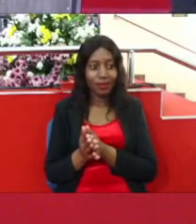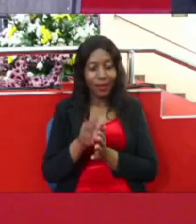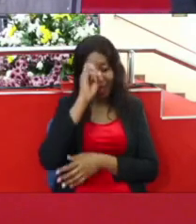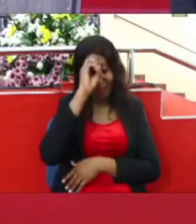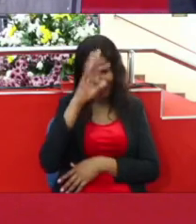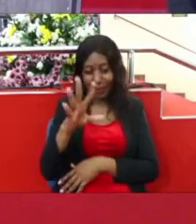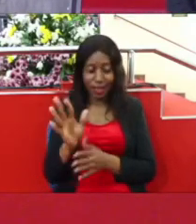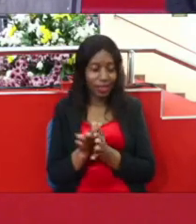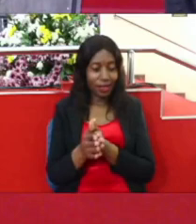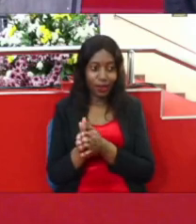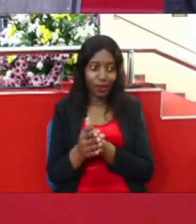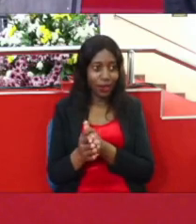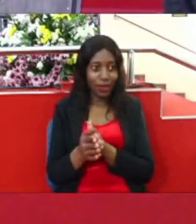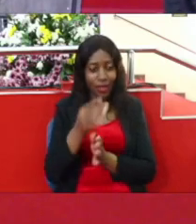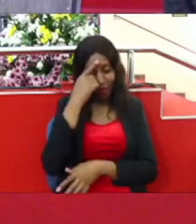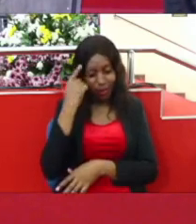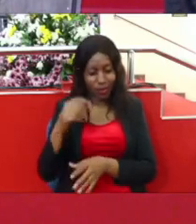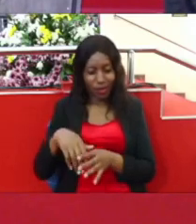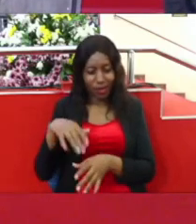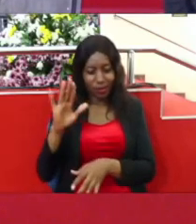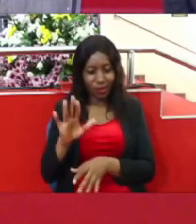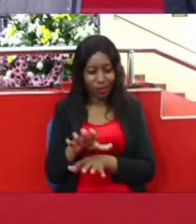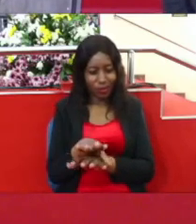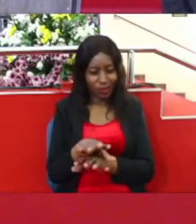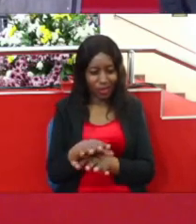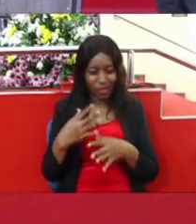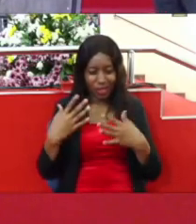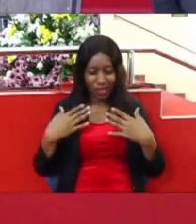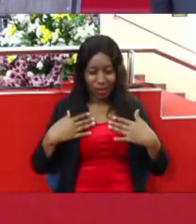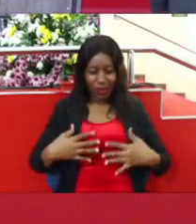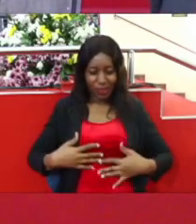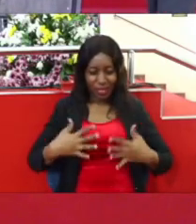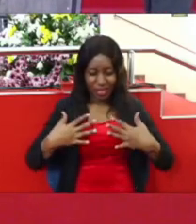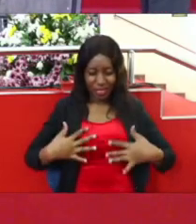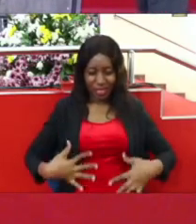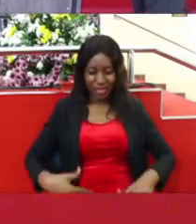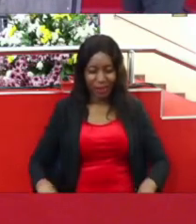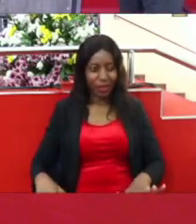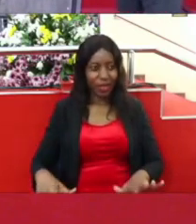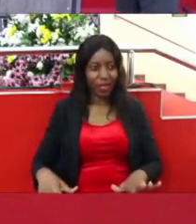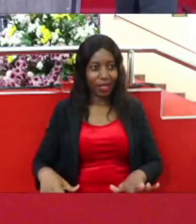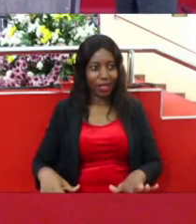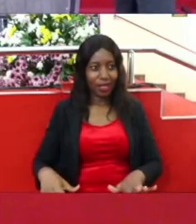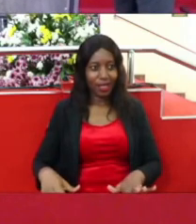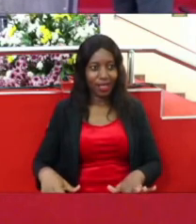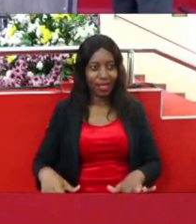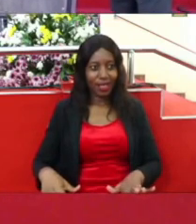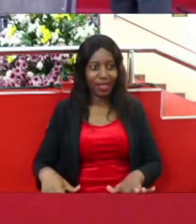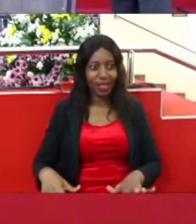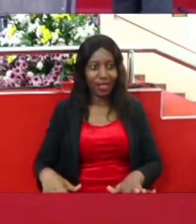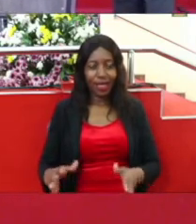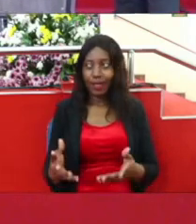Yes. Now the people who saw that, wale watu ambao waliona, and they knew that the god of that city